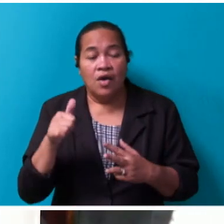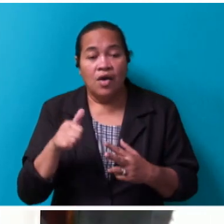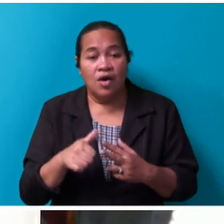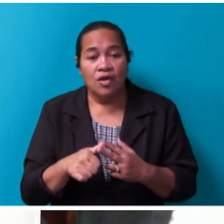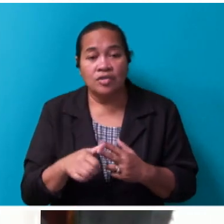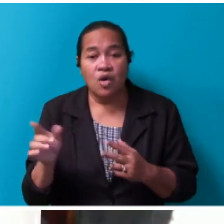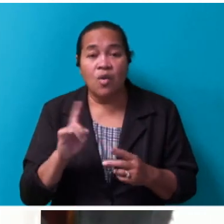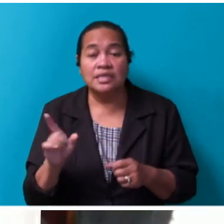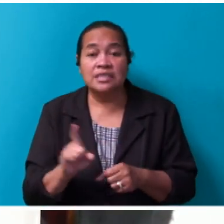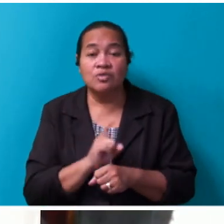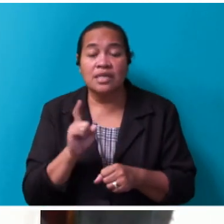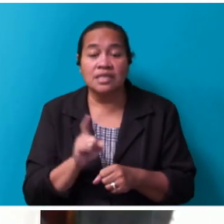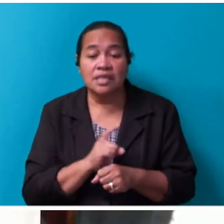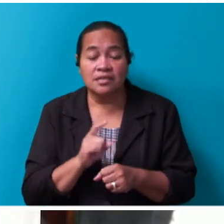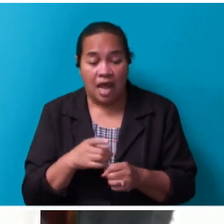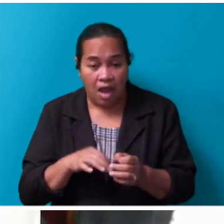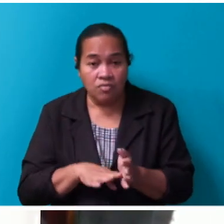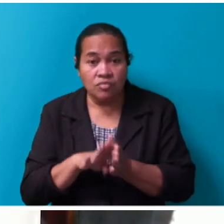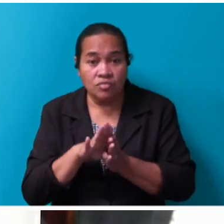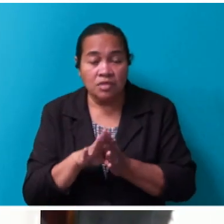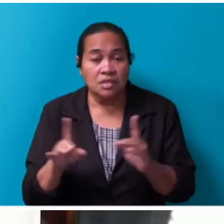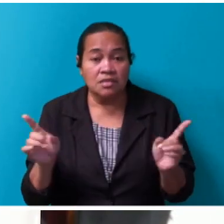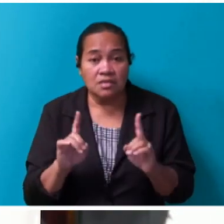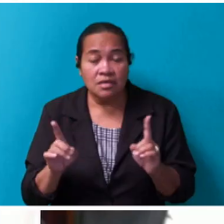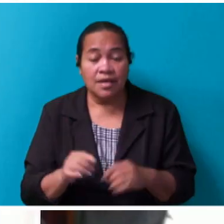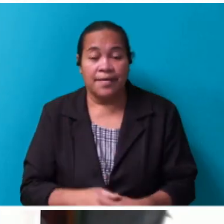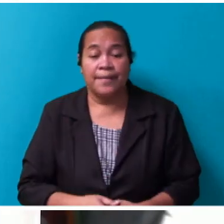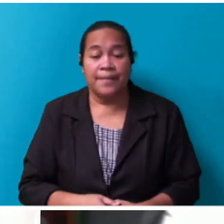creating more momentum now, Honorable Speaker, is the fact that